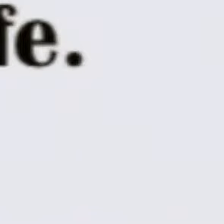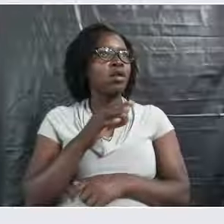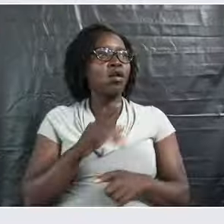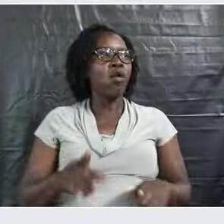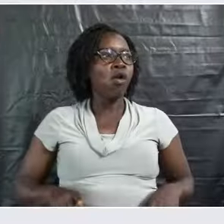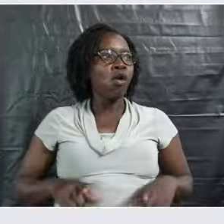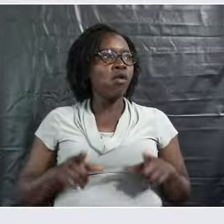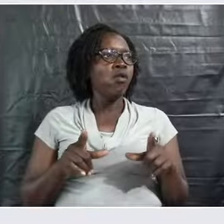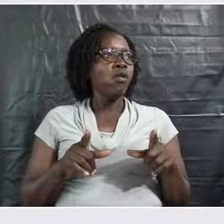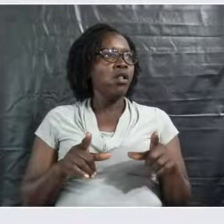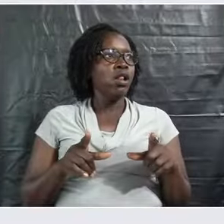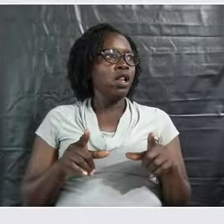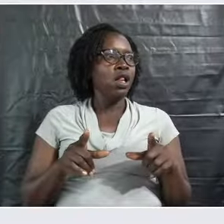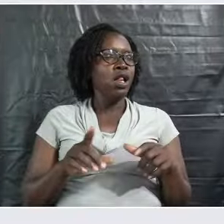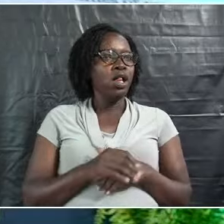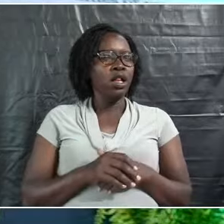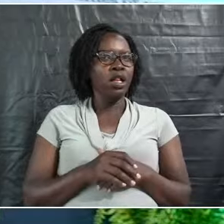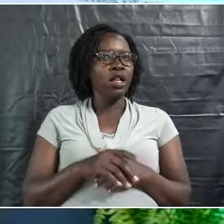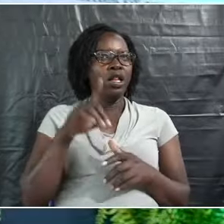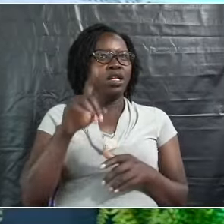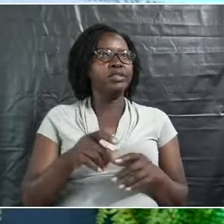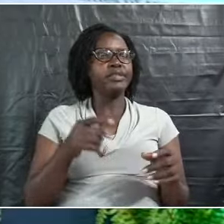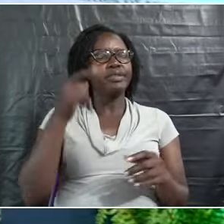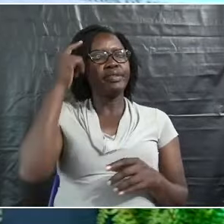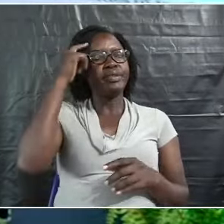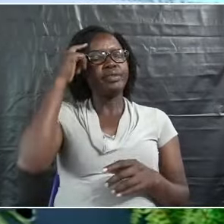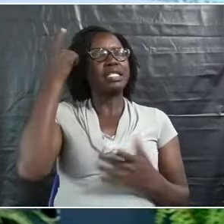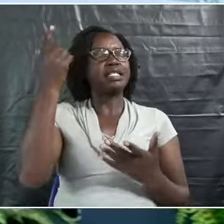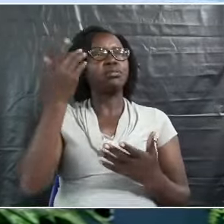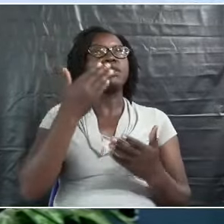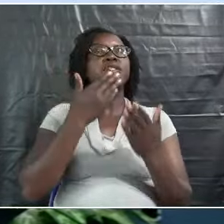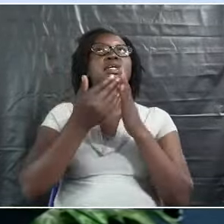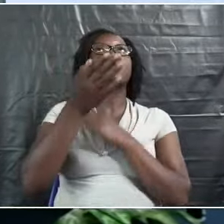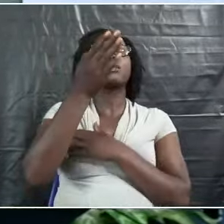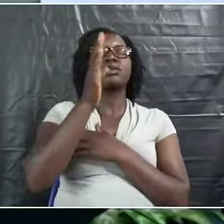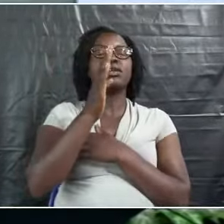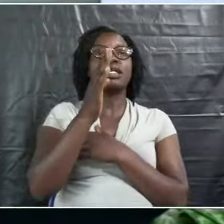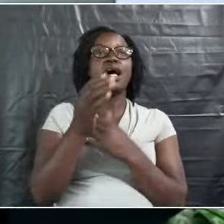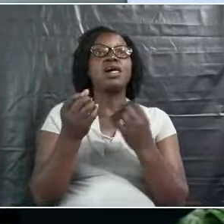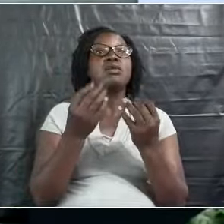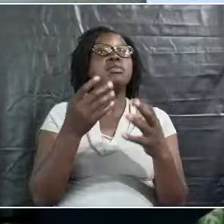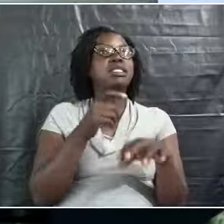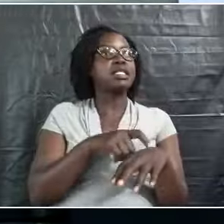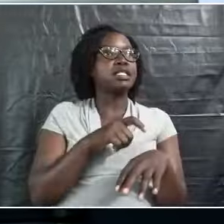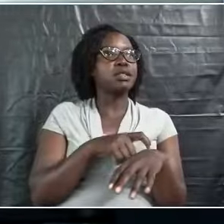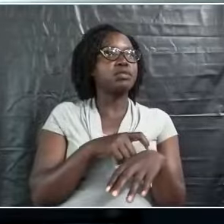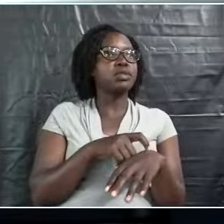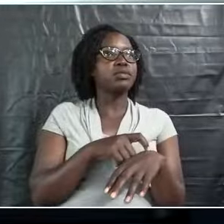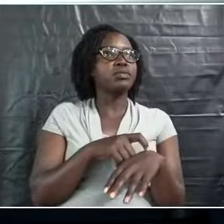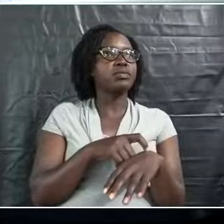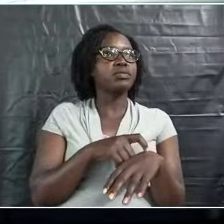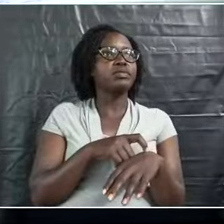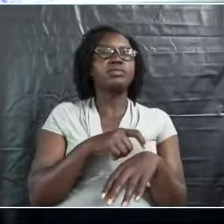life. We need to be thanking God. Many times when we pray, even when